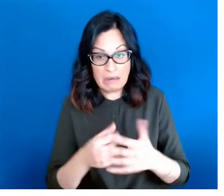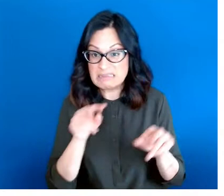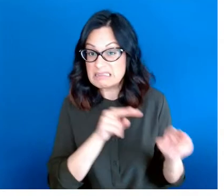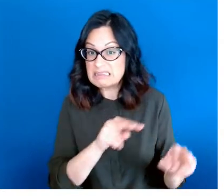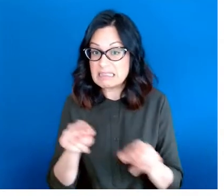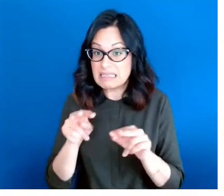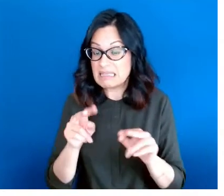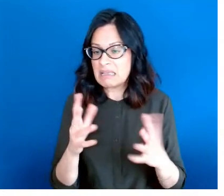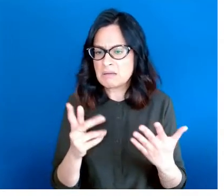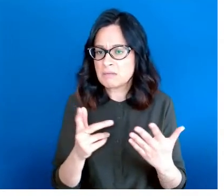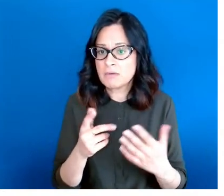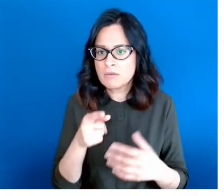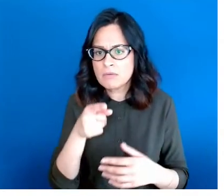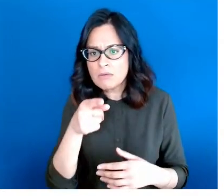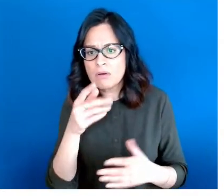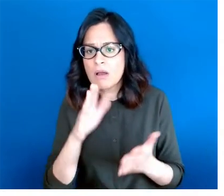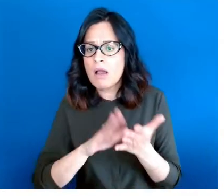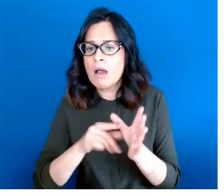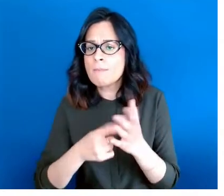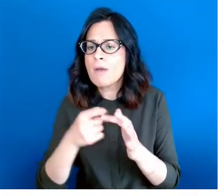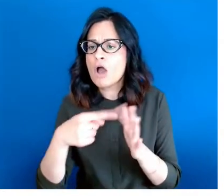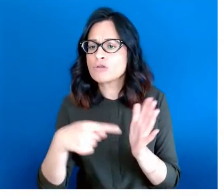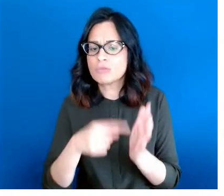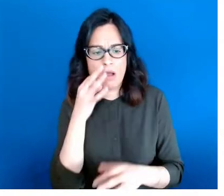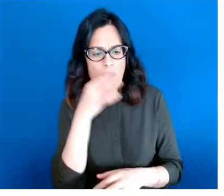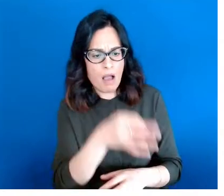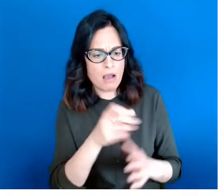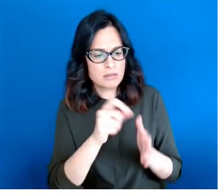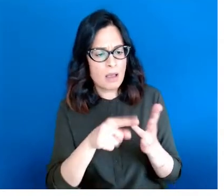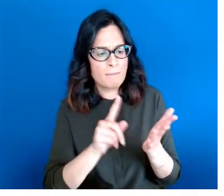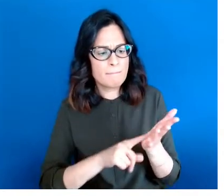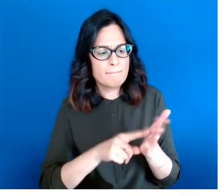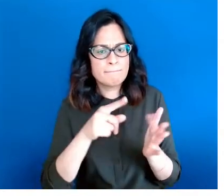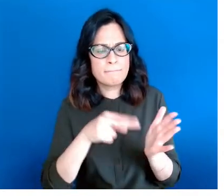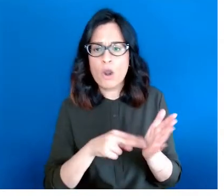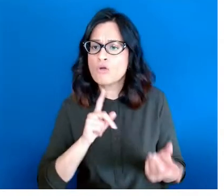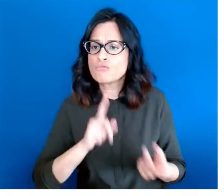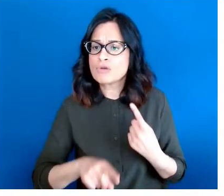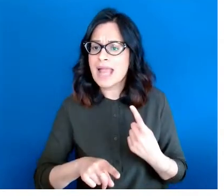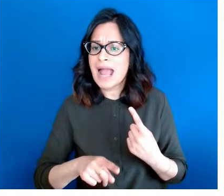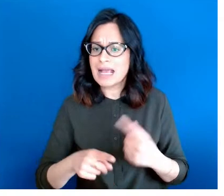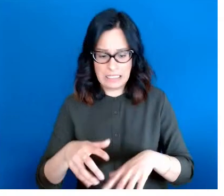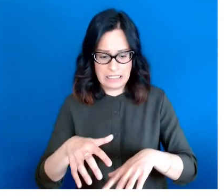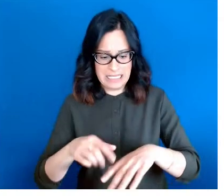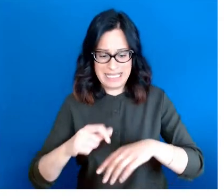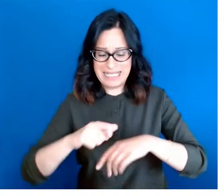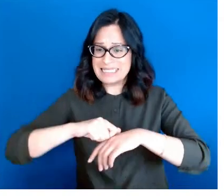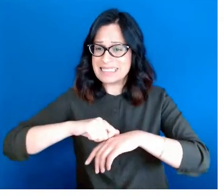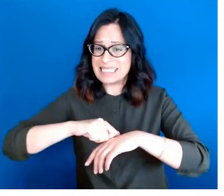Do you more often see responses to pollen in the skin rather than the nose to begin with?